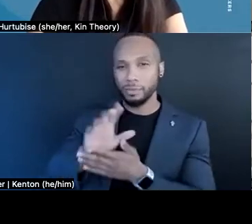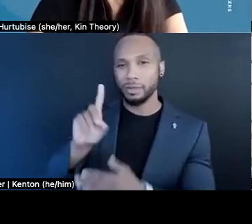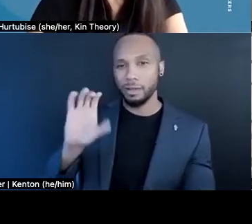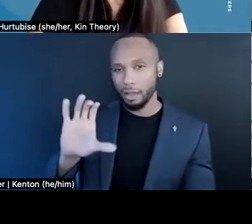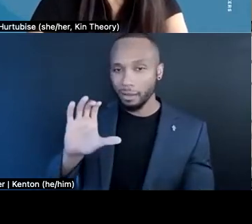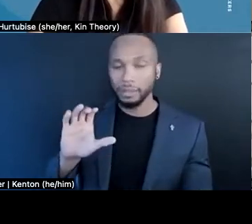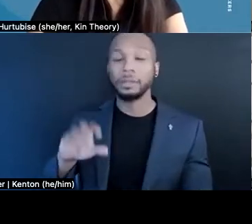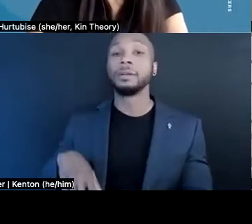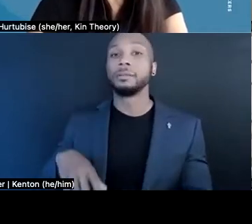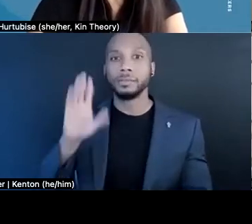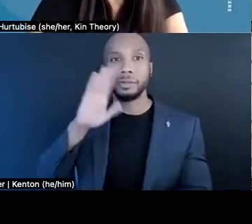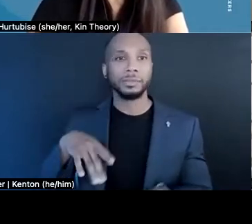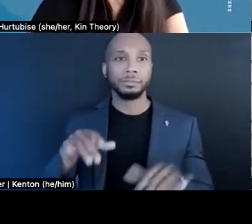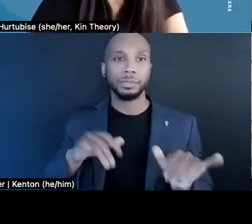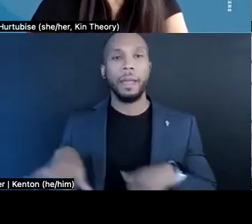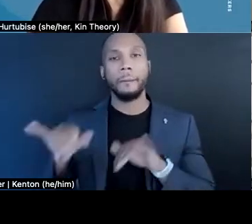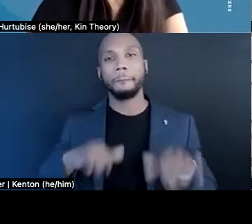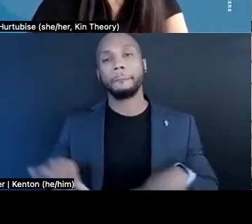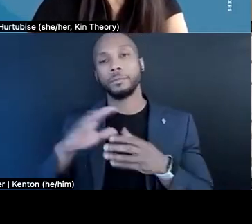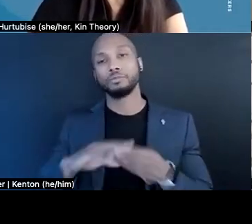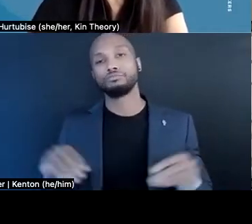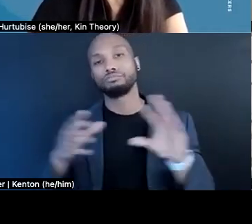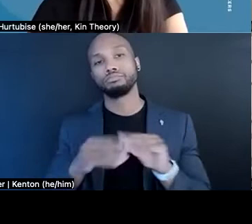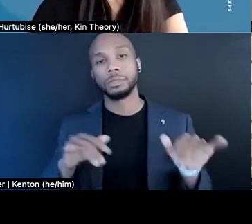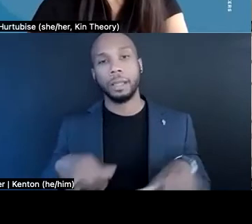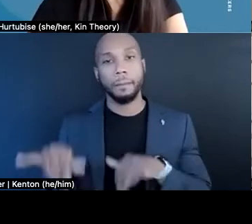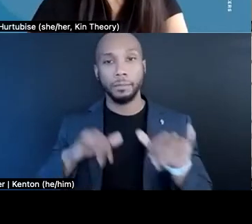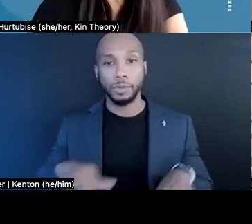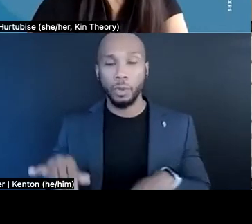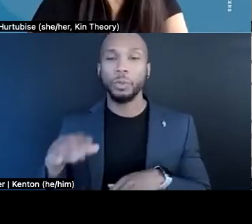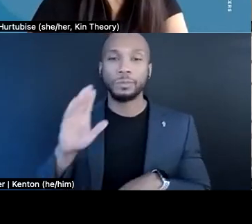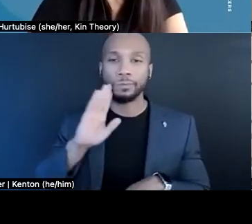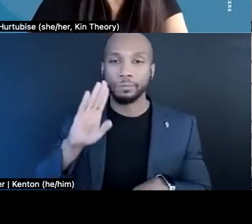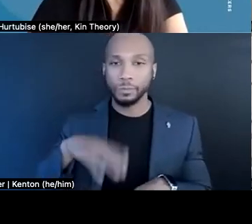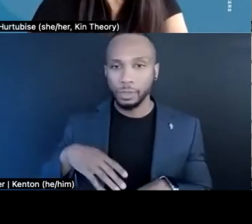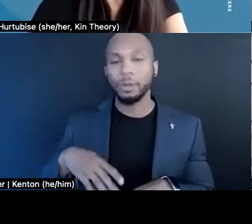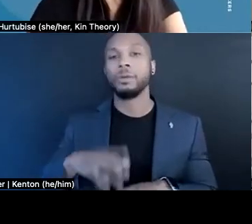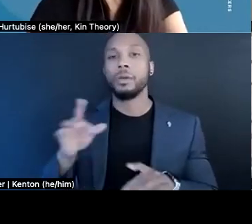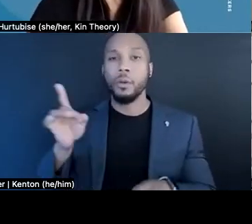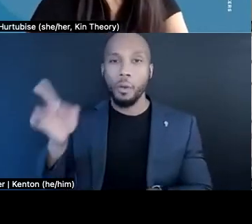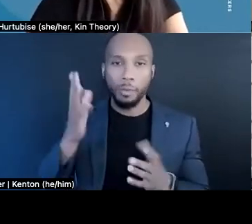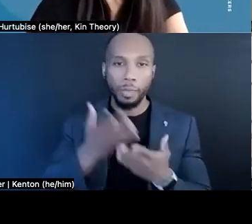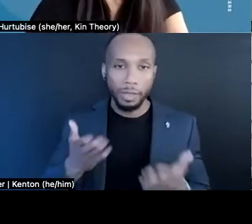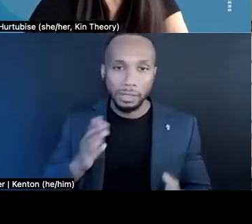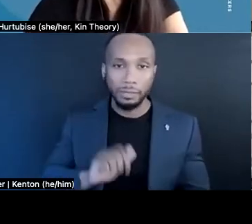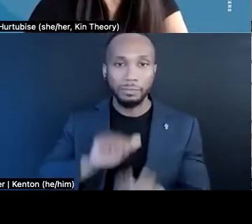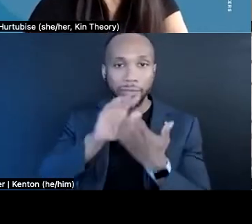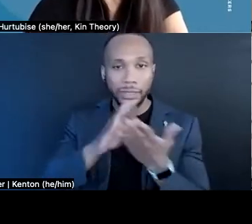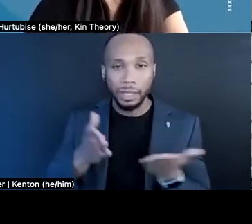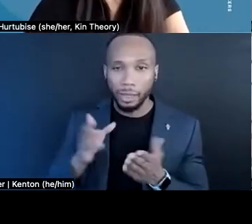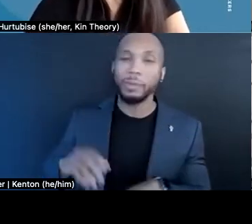repetitive story of, the repetitive stories of the atrocities that we faced here in North